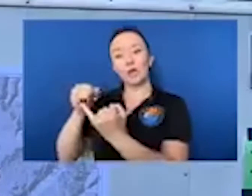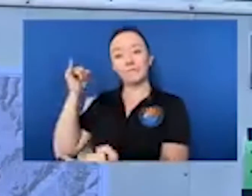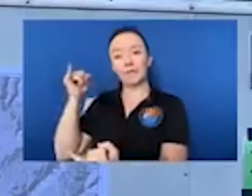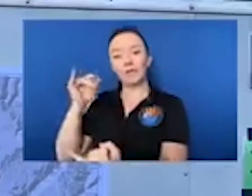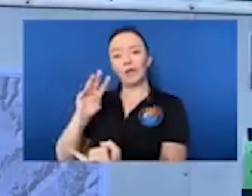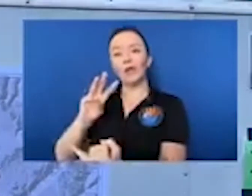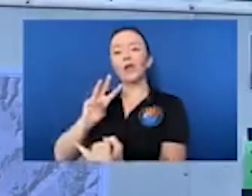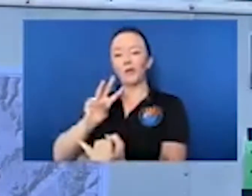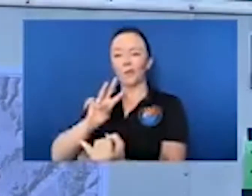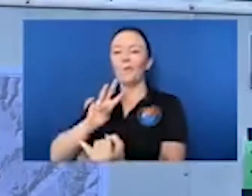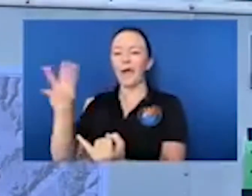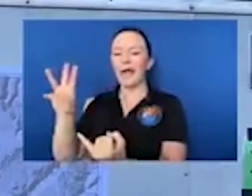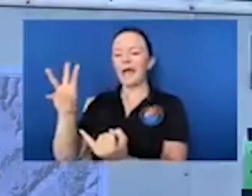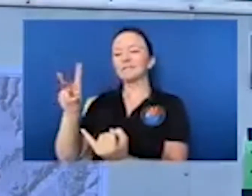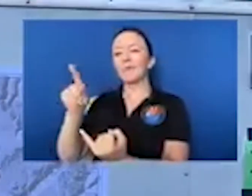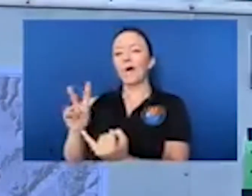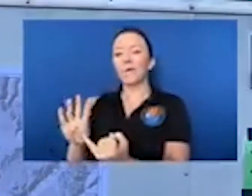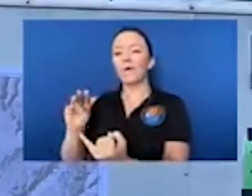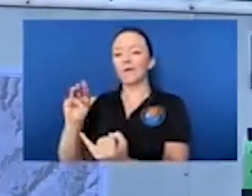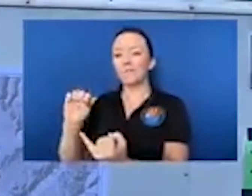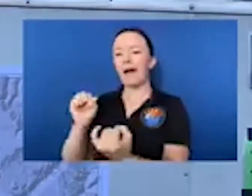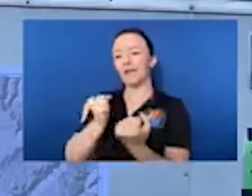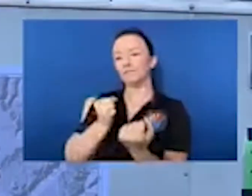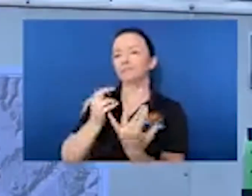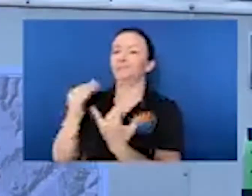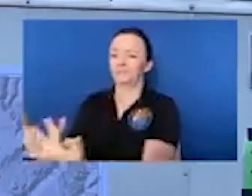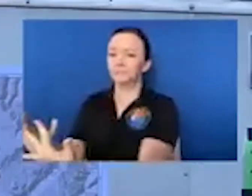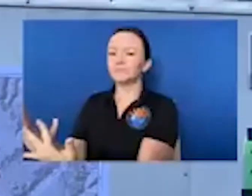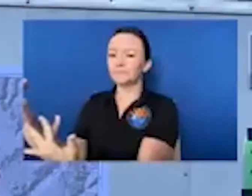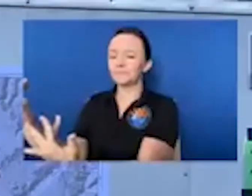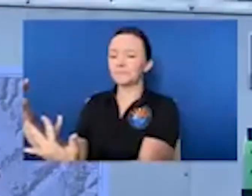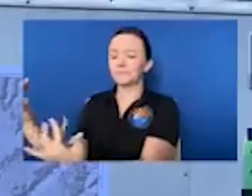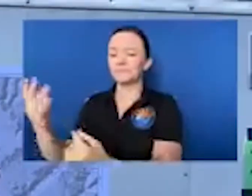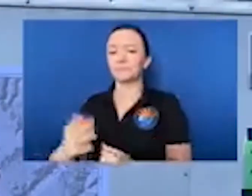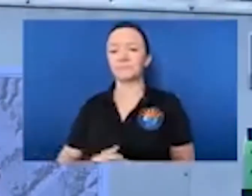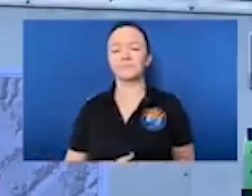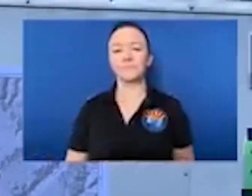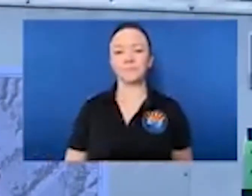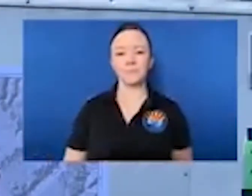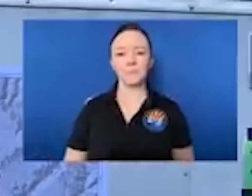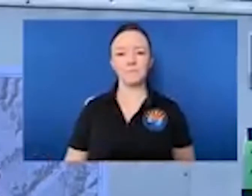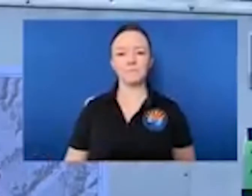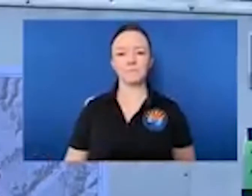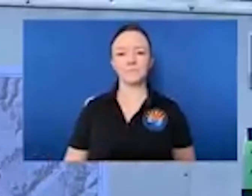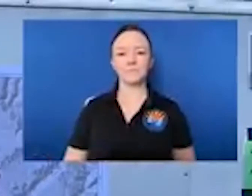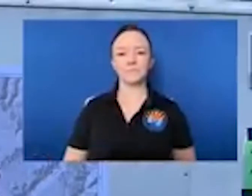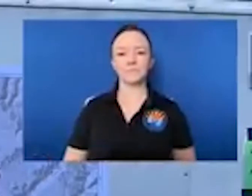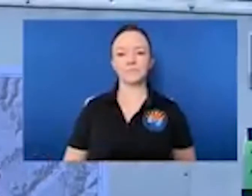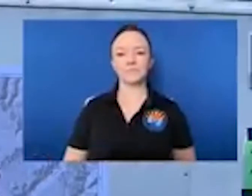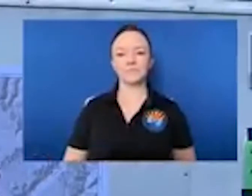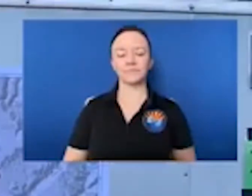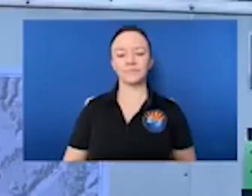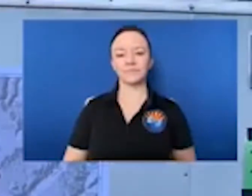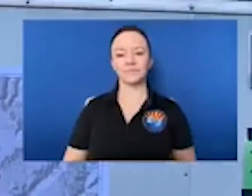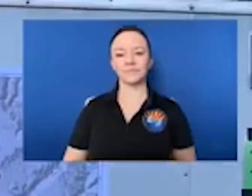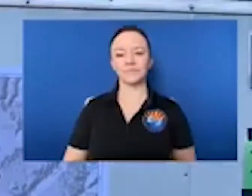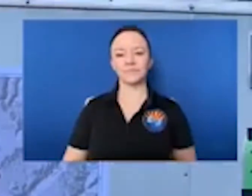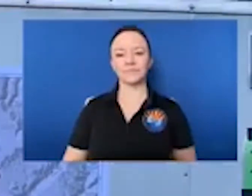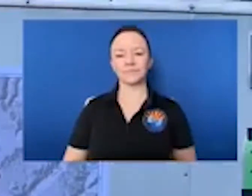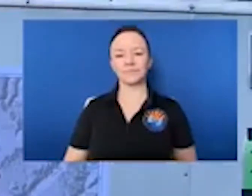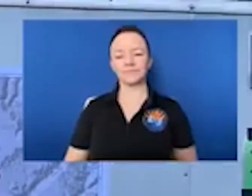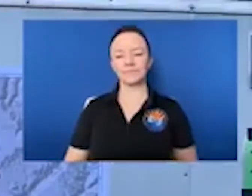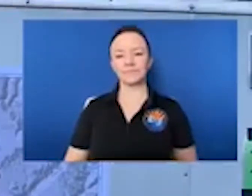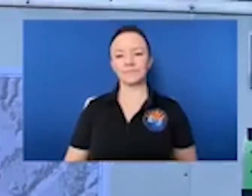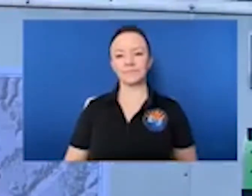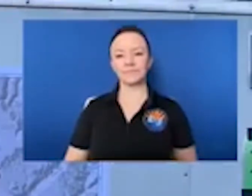inside the fire near H2 and moved fire perimeter roughly a